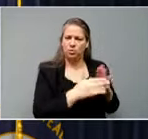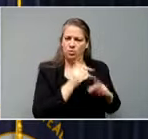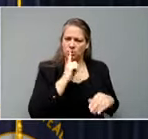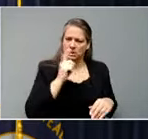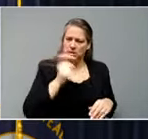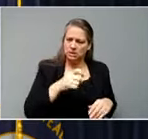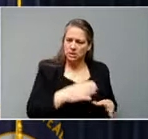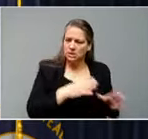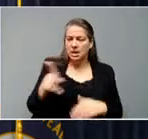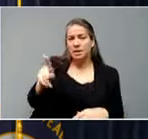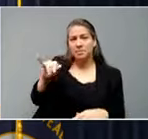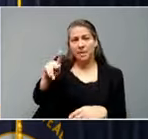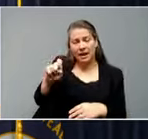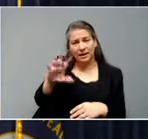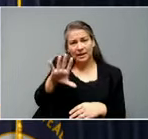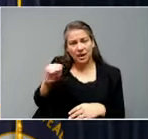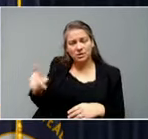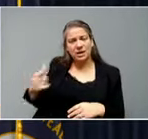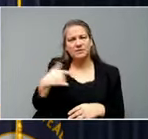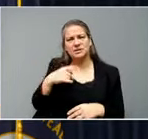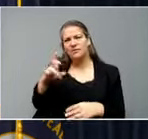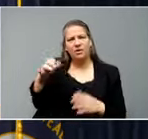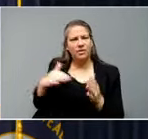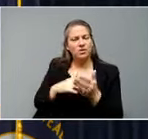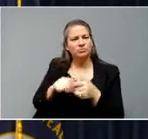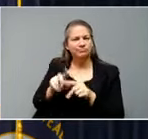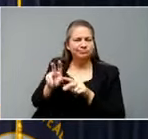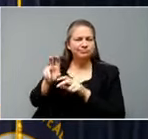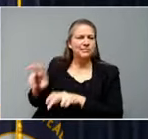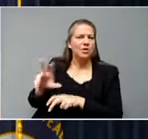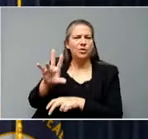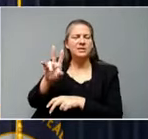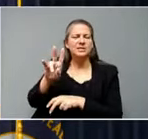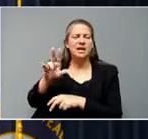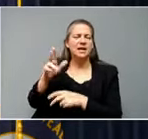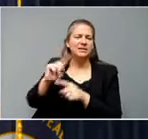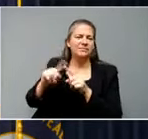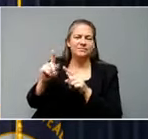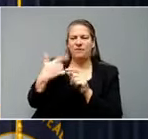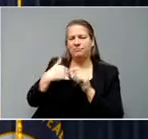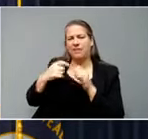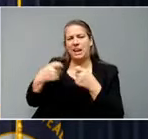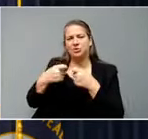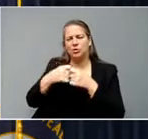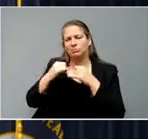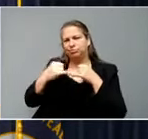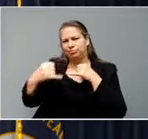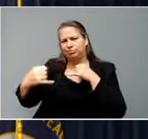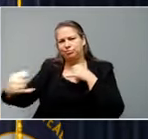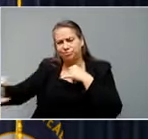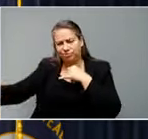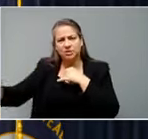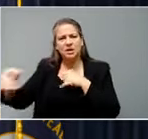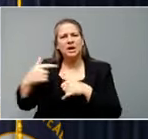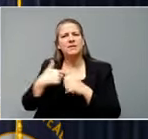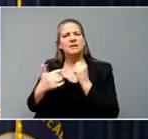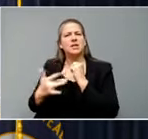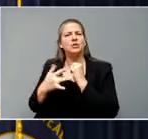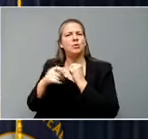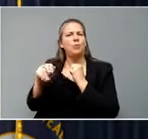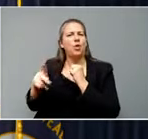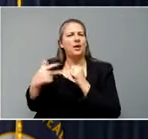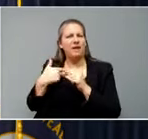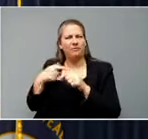Court, $700,000 to install 3,000 feet of electric lines at the Wolf Pit Industrial and Technology Park. We got to get